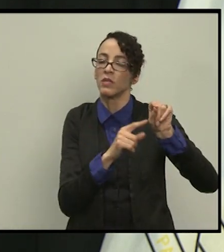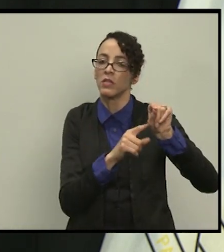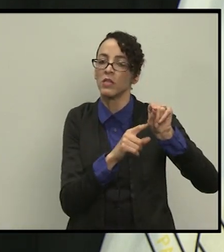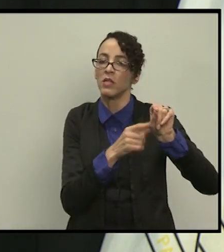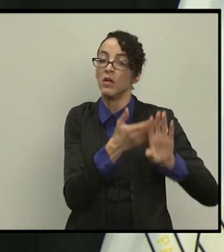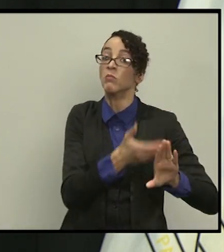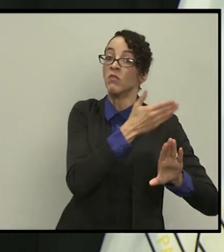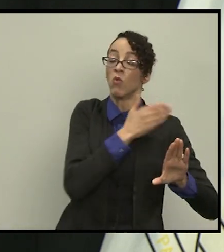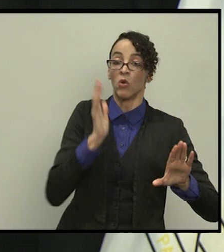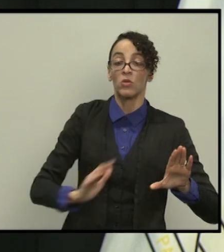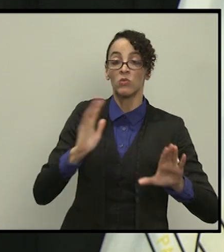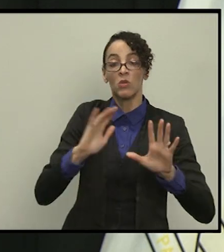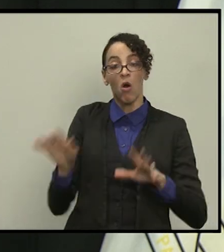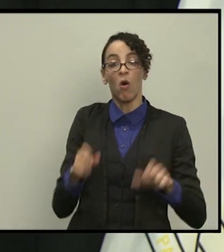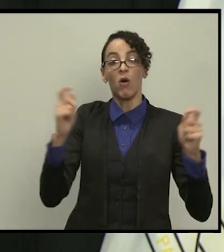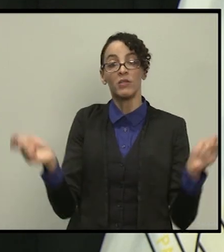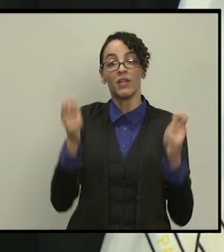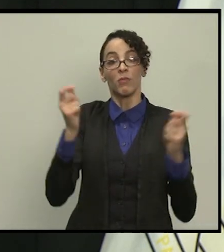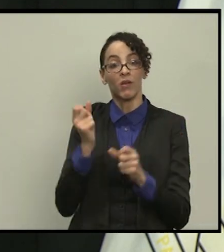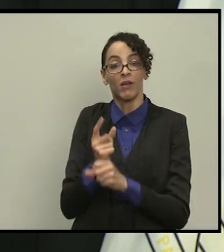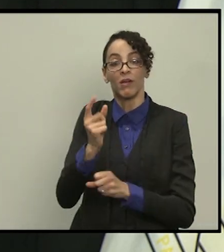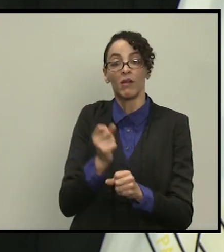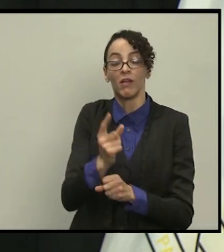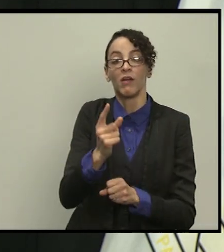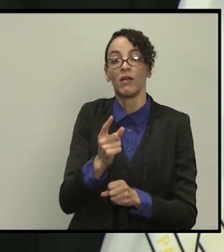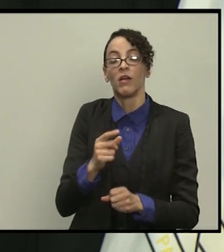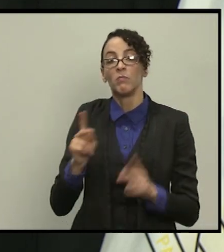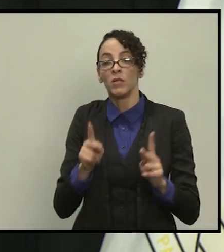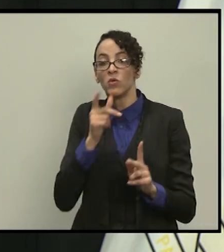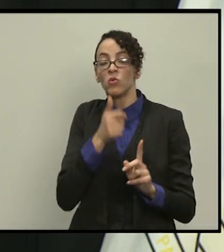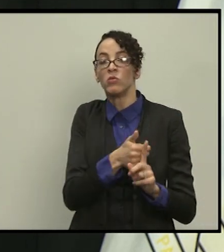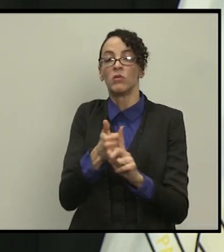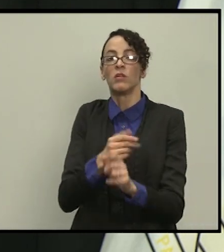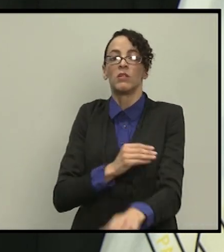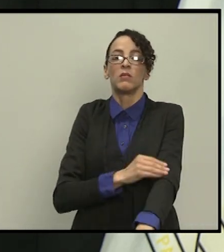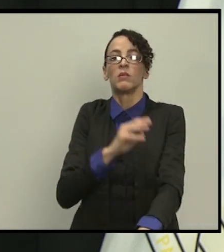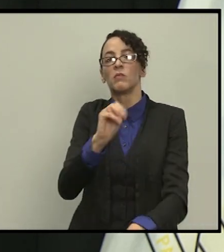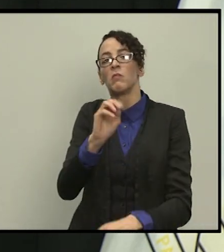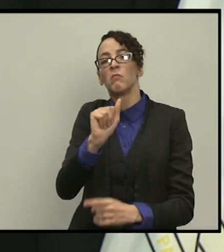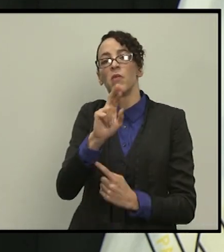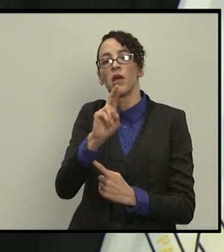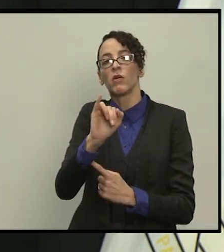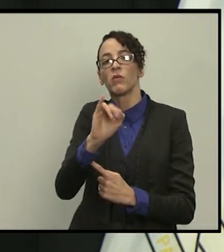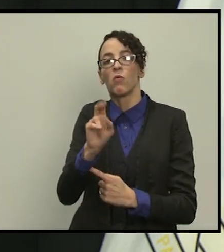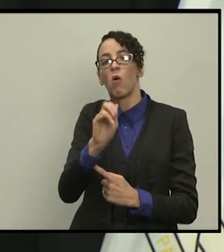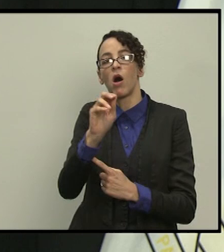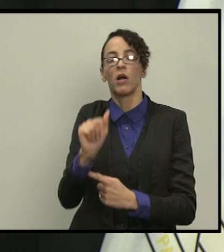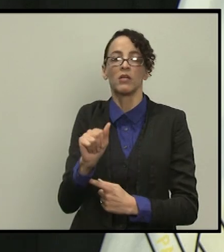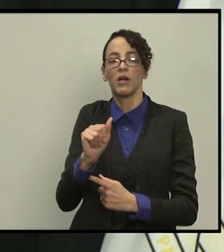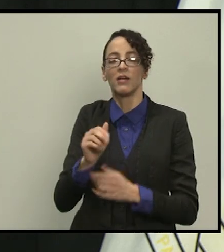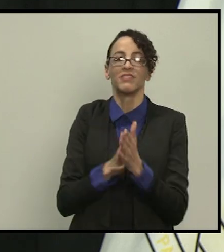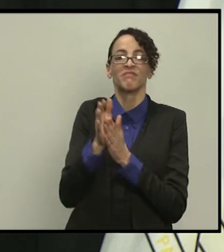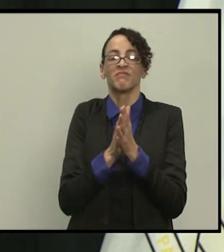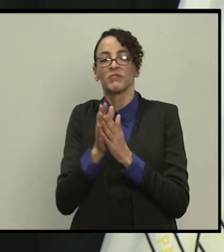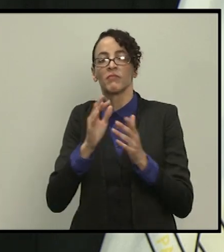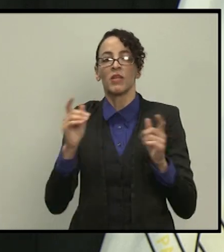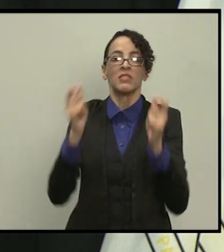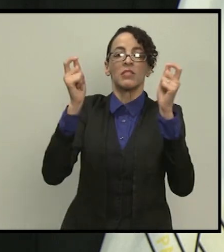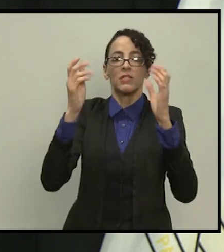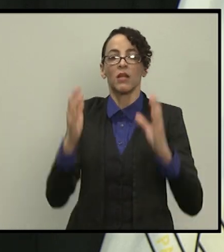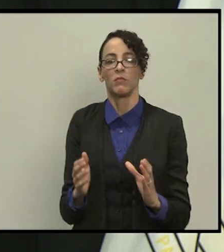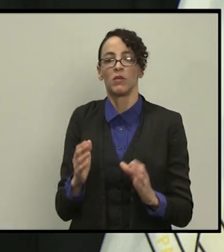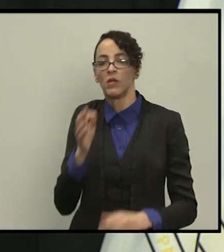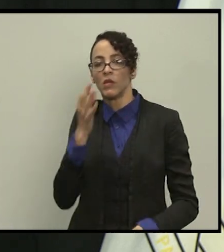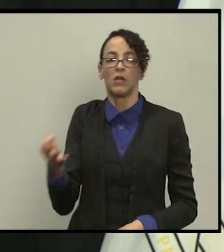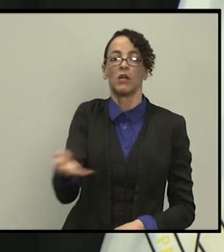a celebration with those who are marijuana enthusiasts. at Golden Gate Park, and we made it